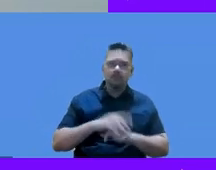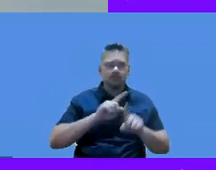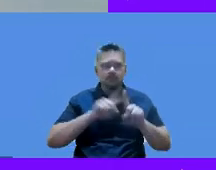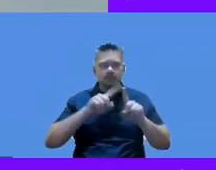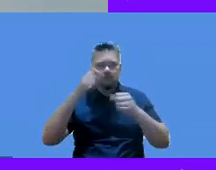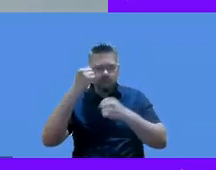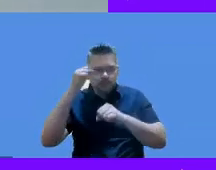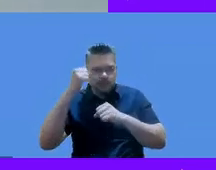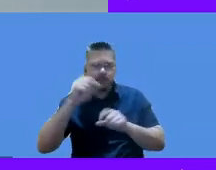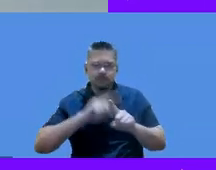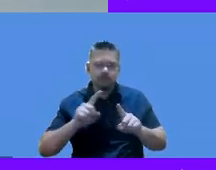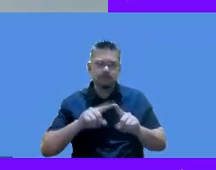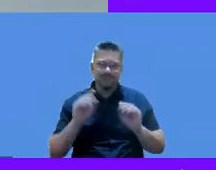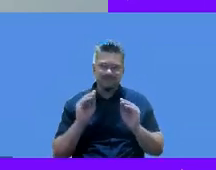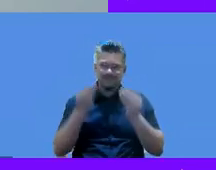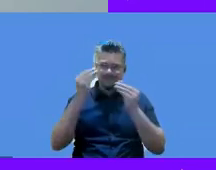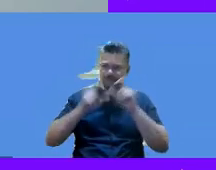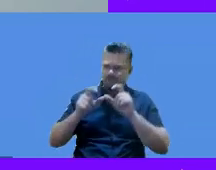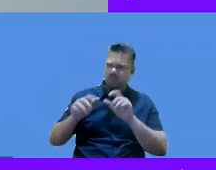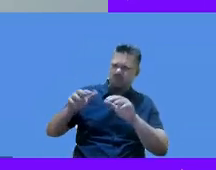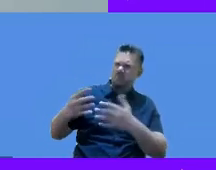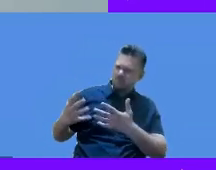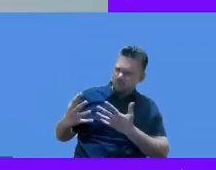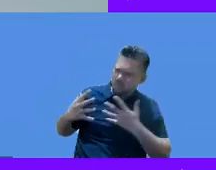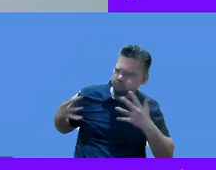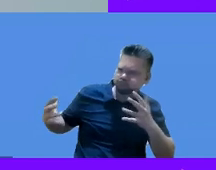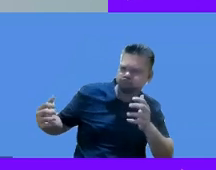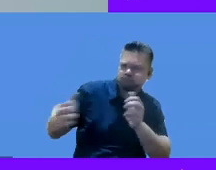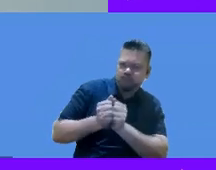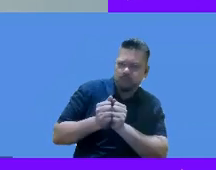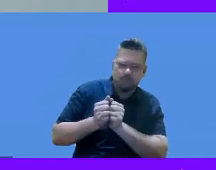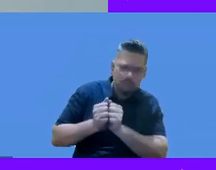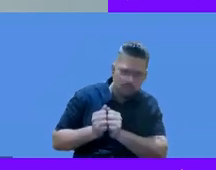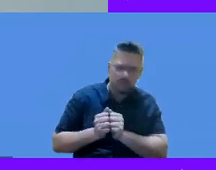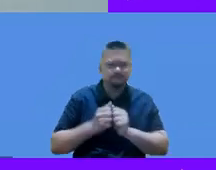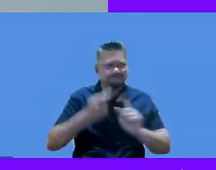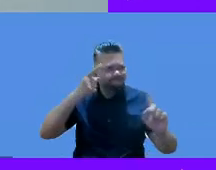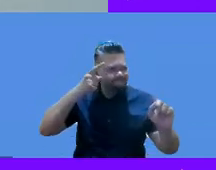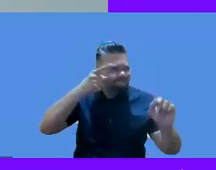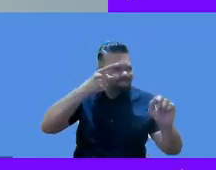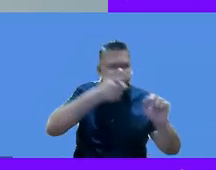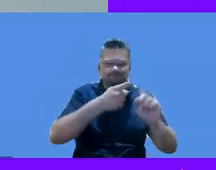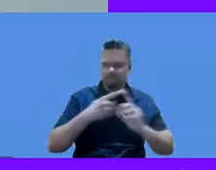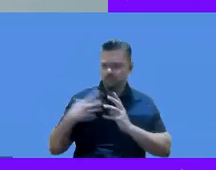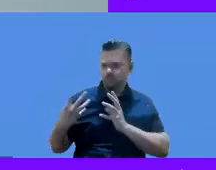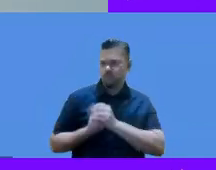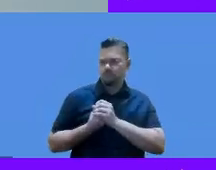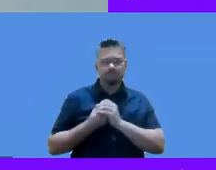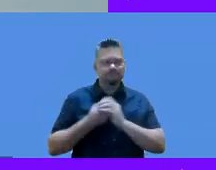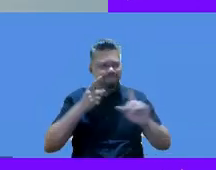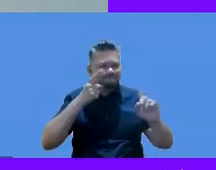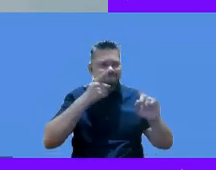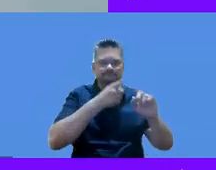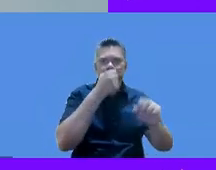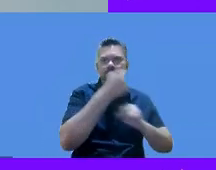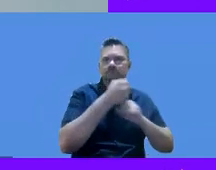are working on the same issues, same vision and mission. Build alliances with the other young people, civil society organizations, and